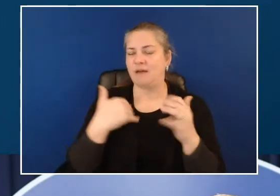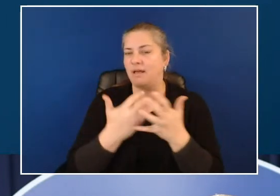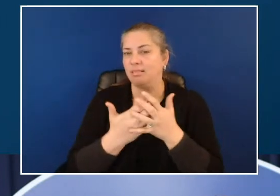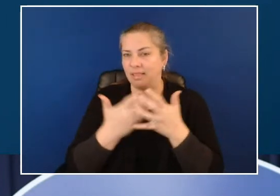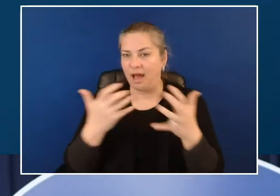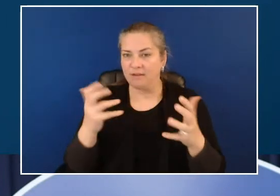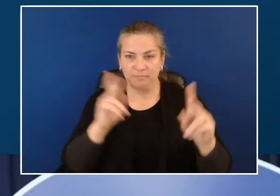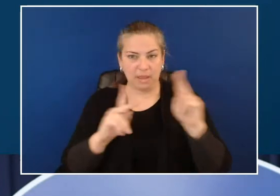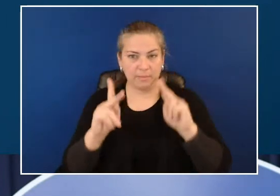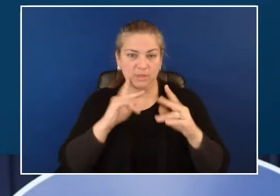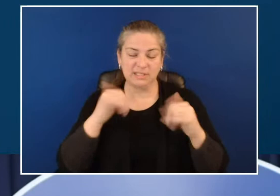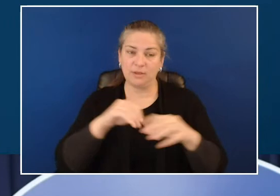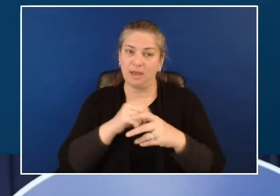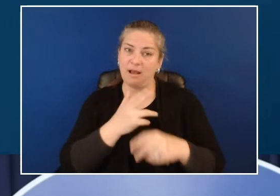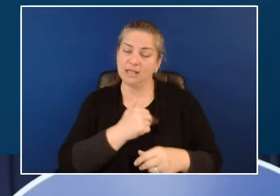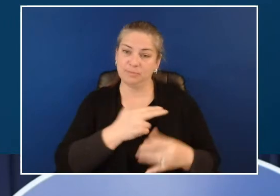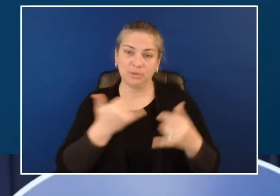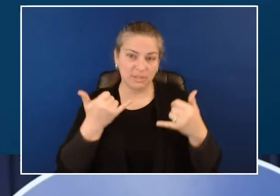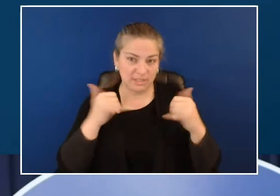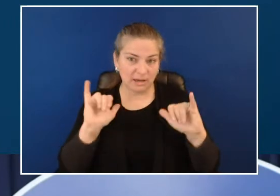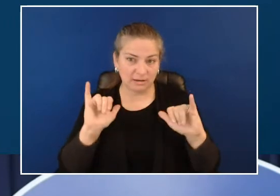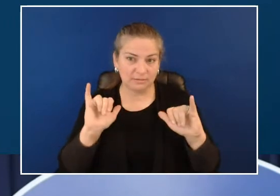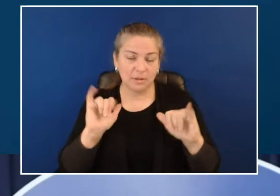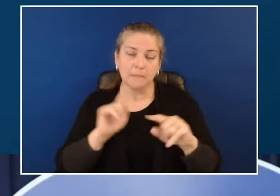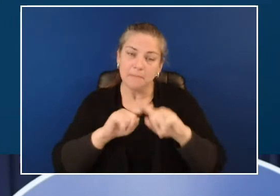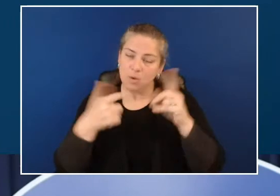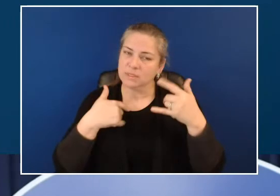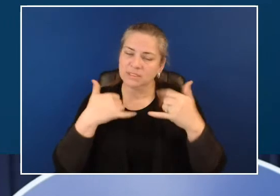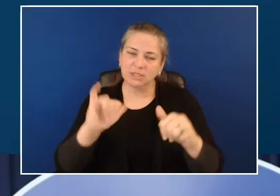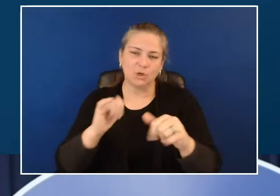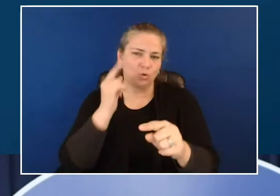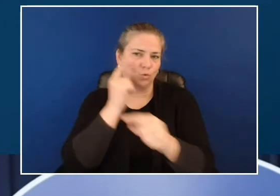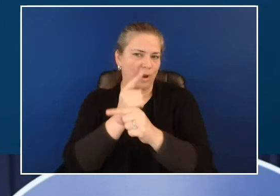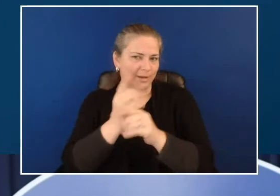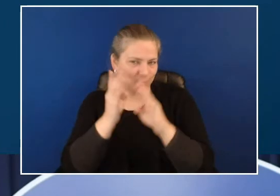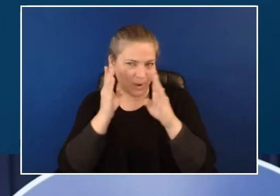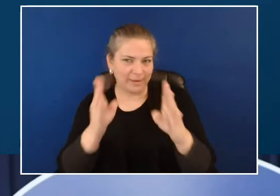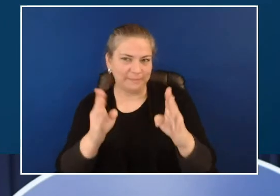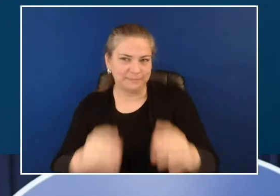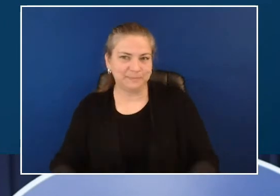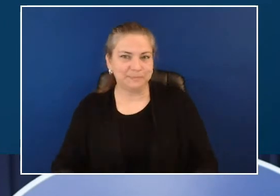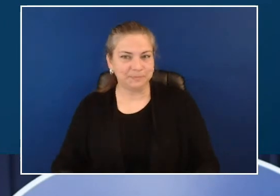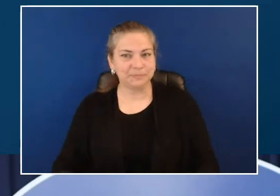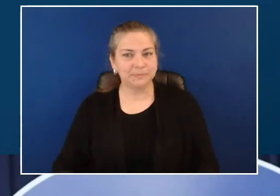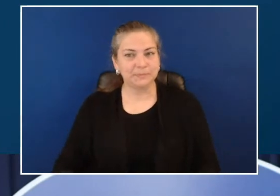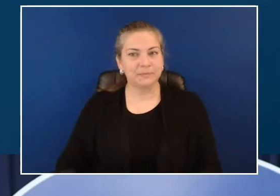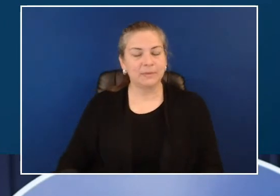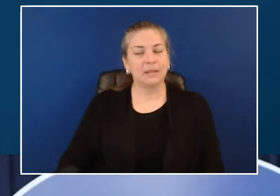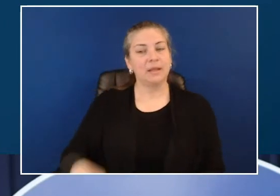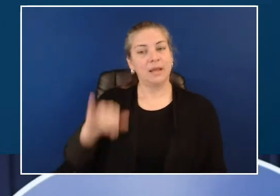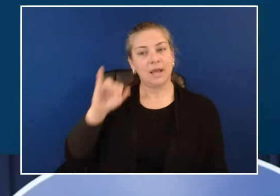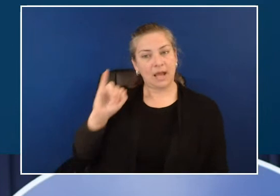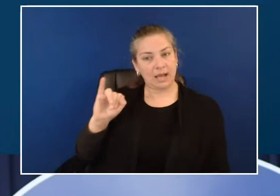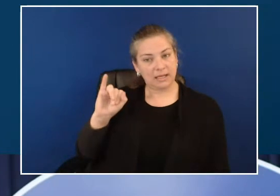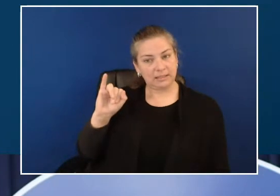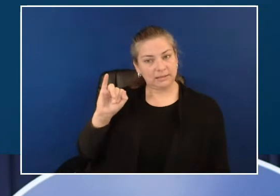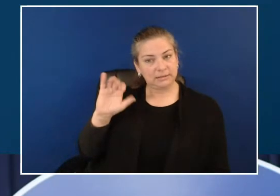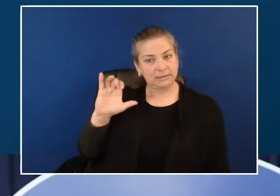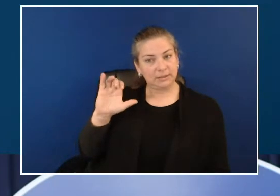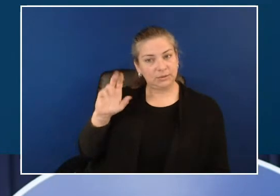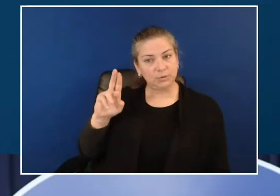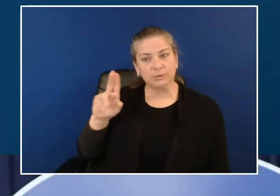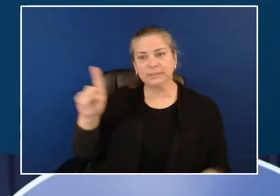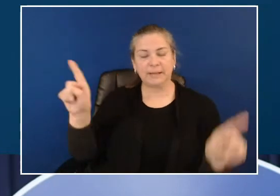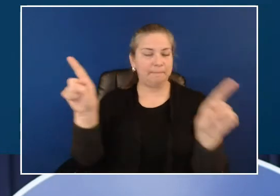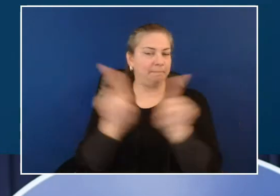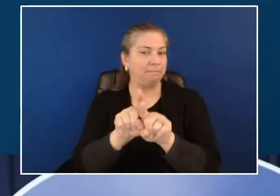the hospital. We're moving in the right direction. ICU, the same. Remember with Omicron,